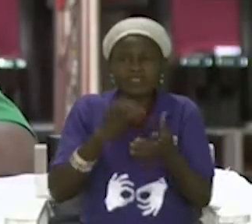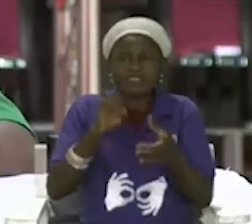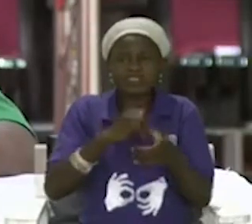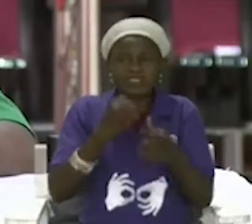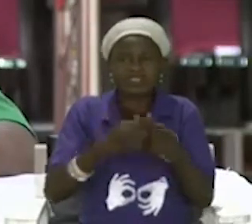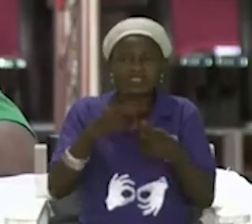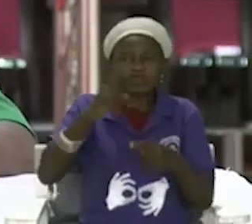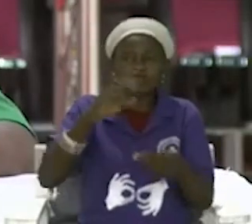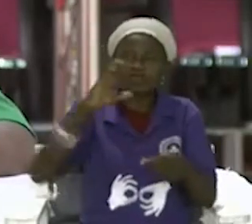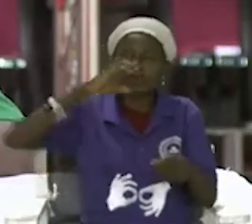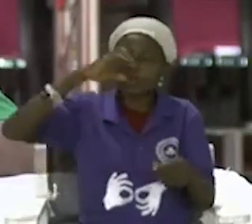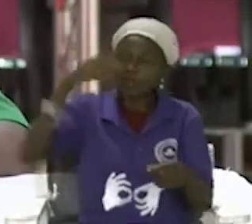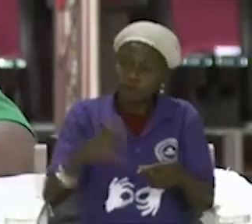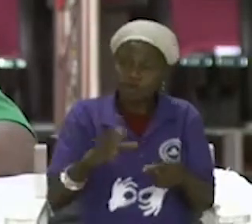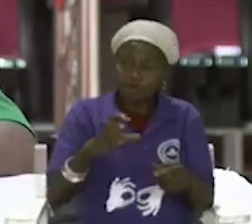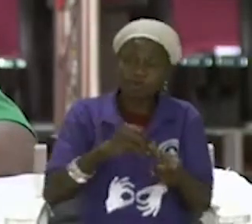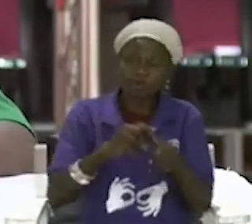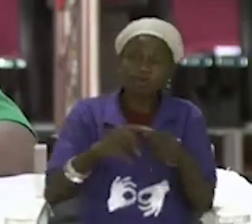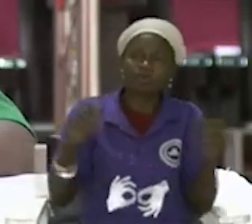are out.